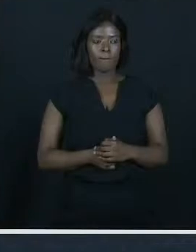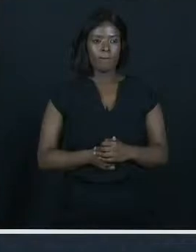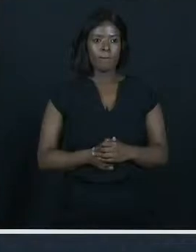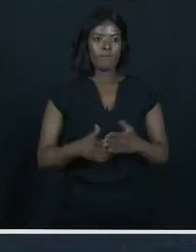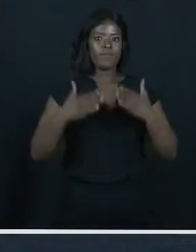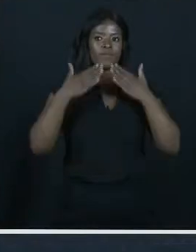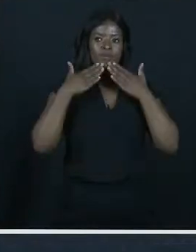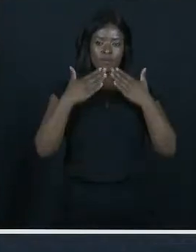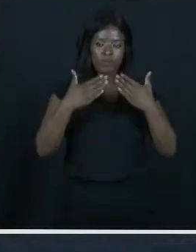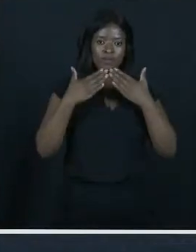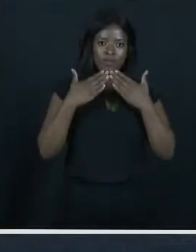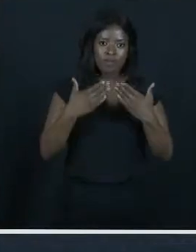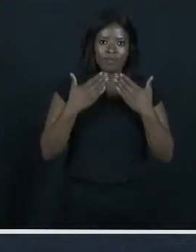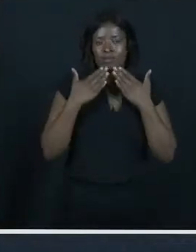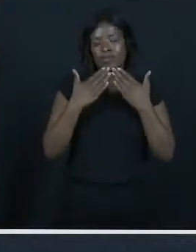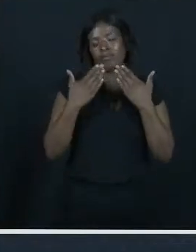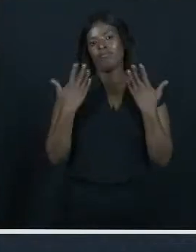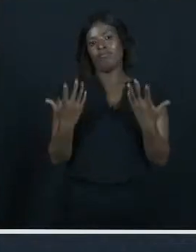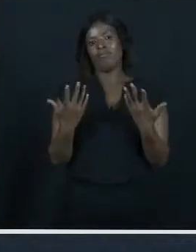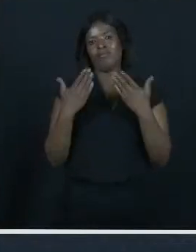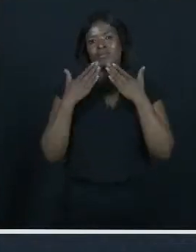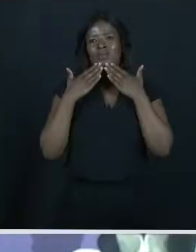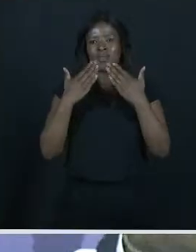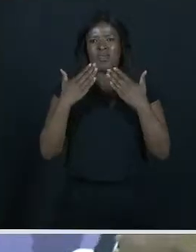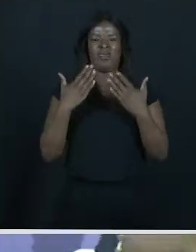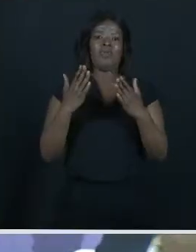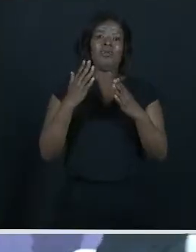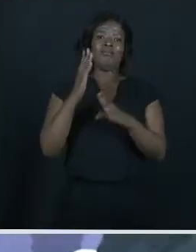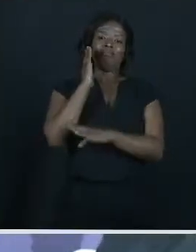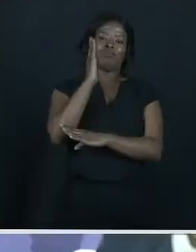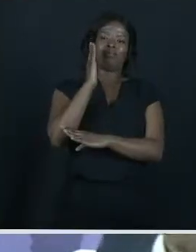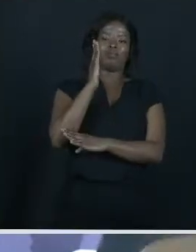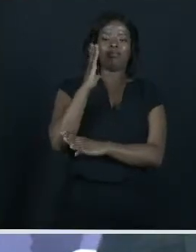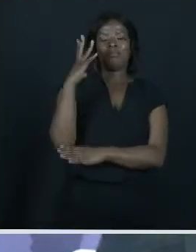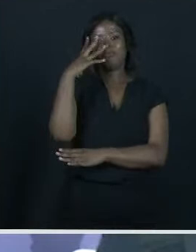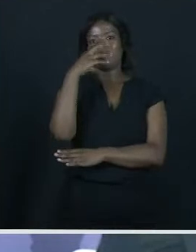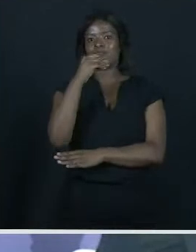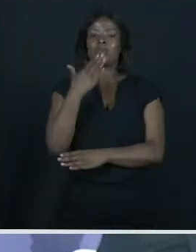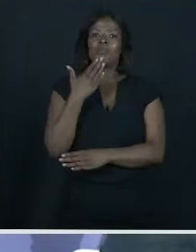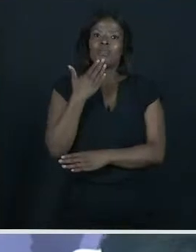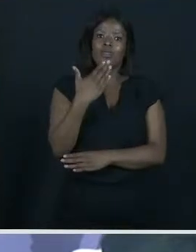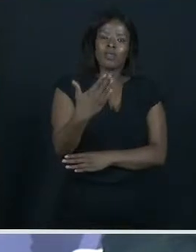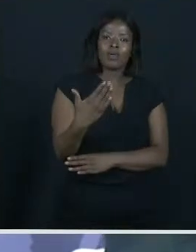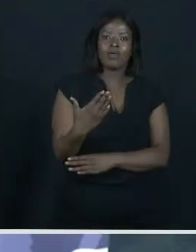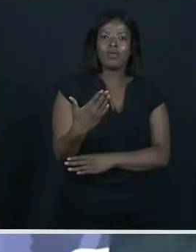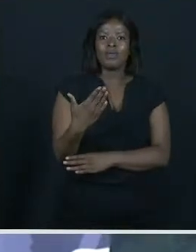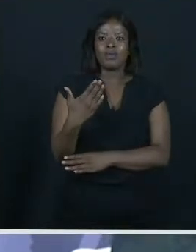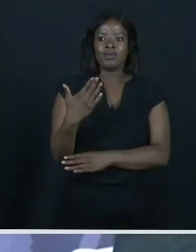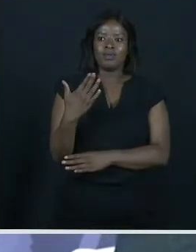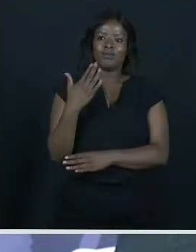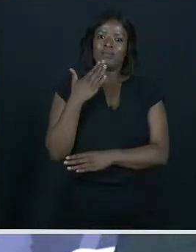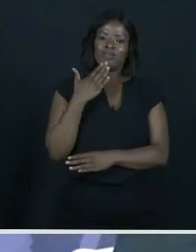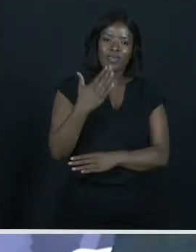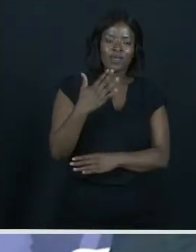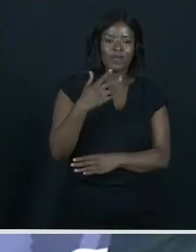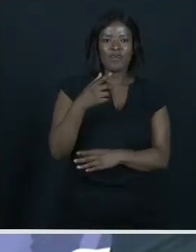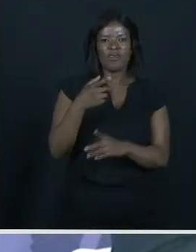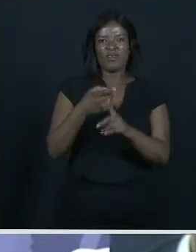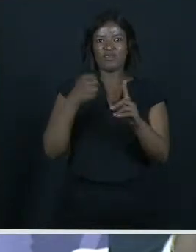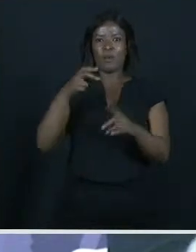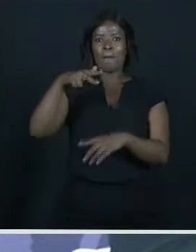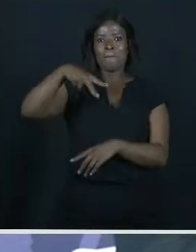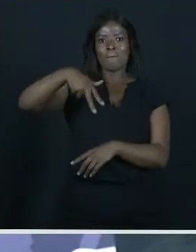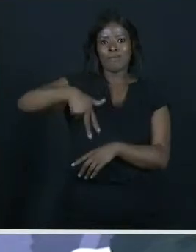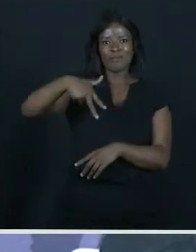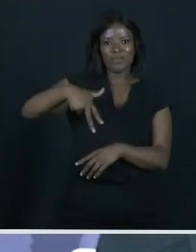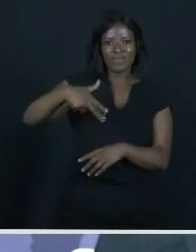Thank you very, very much for that brilliant talk. You hail from Namibia. You were the first country to